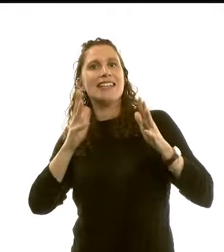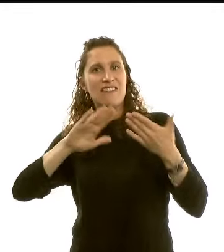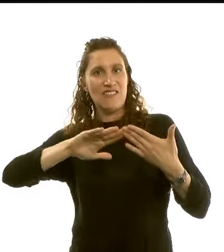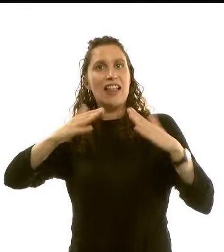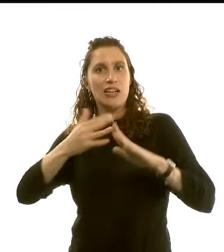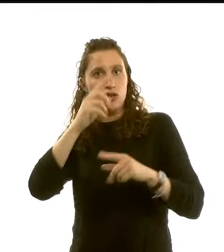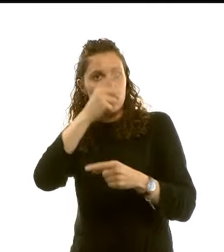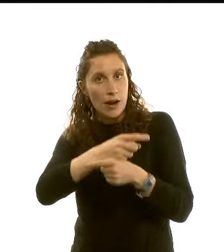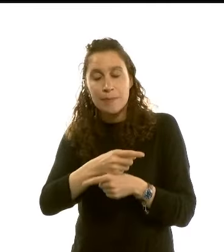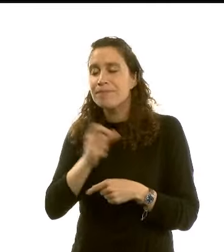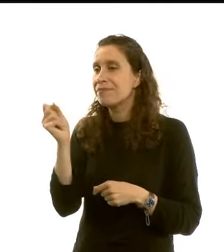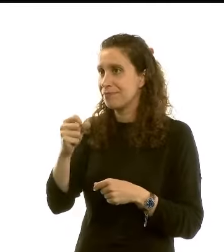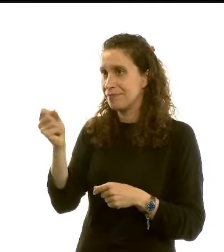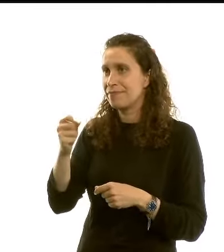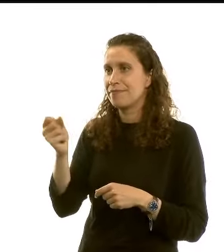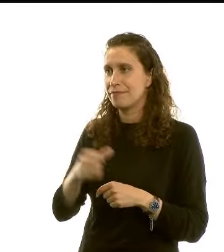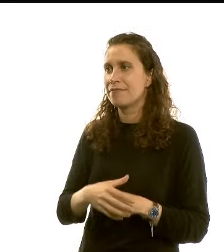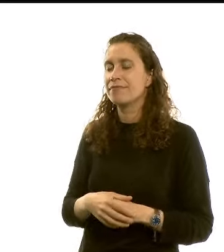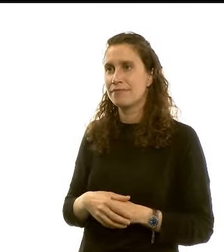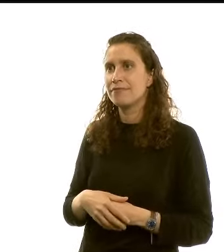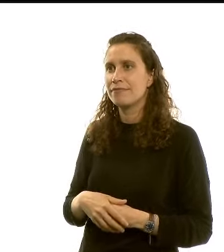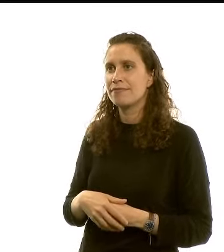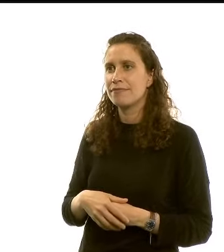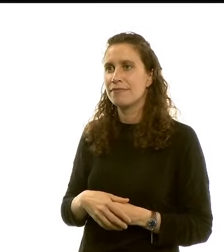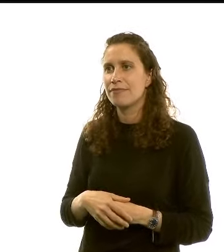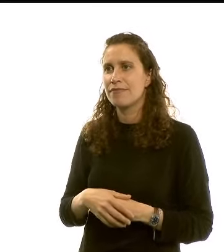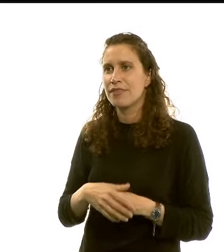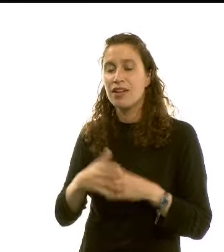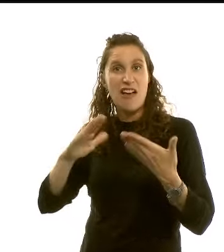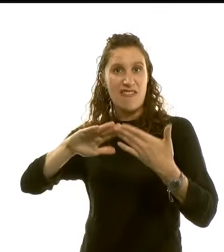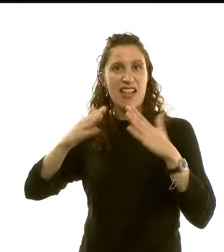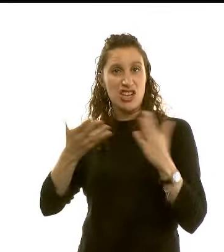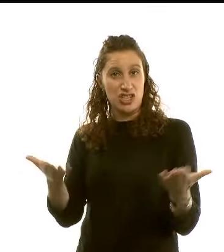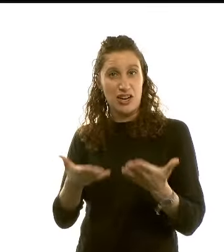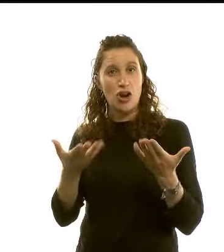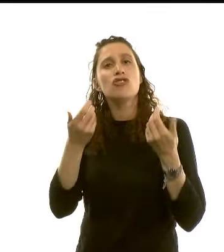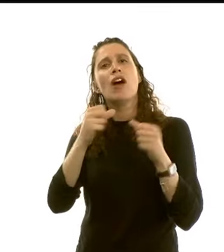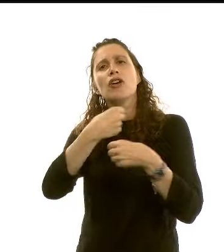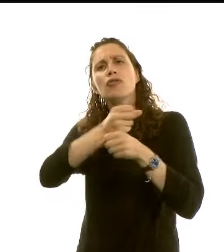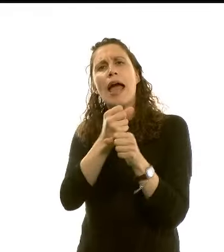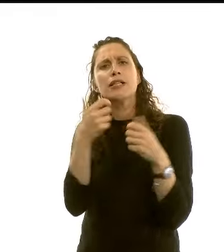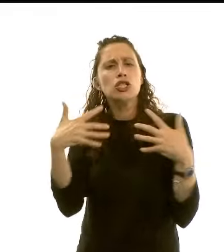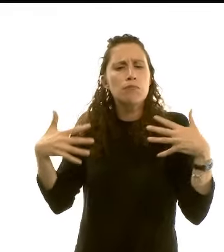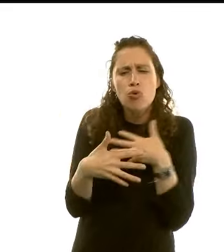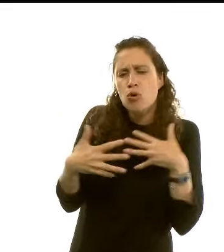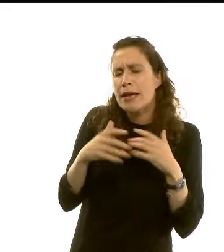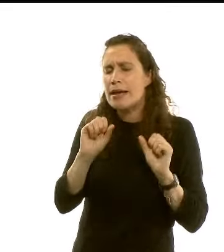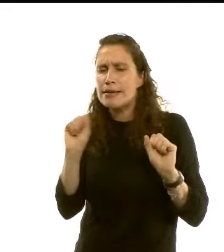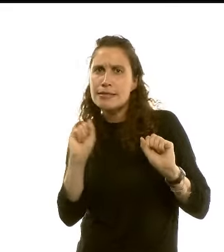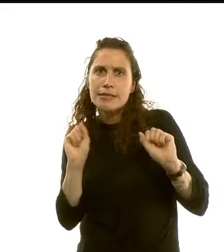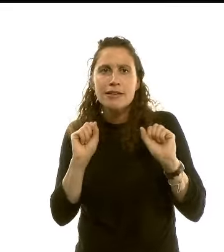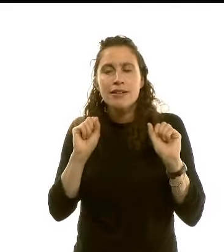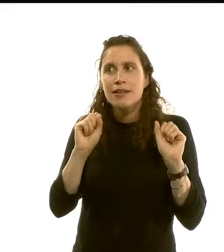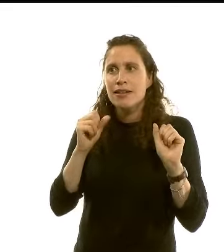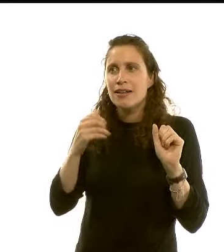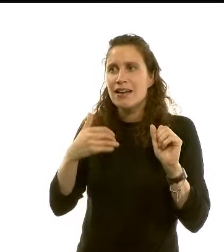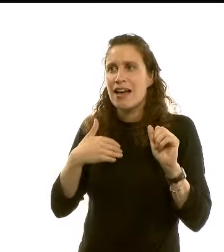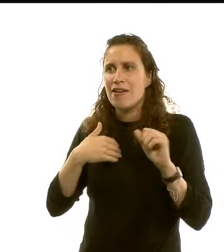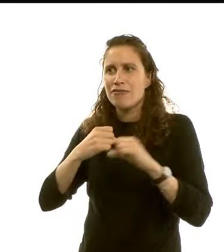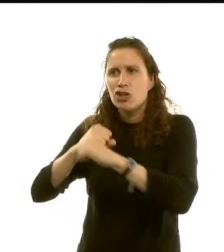about this? Yes, Vic, absolutely right. It's a taiga abandoned village we have here. So we try to create a very spooky atmosphere here with the black cat,